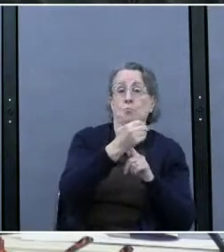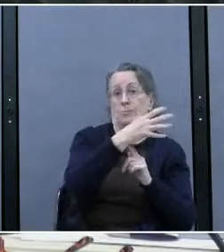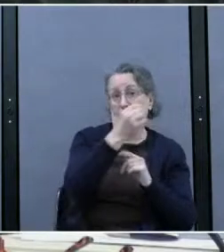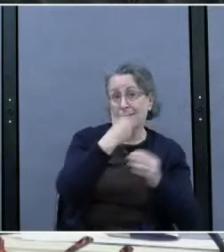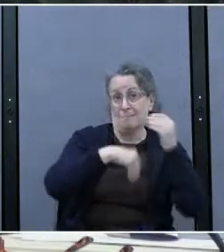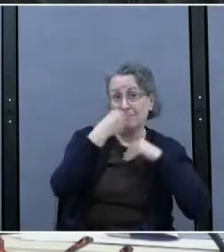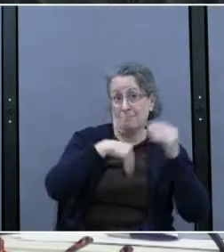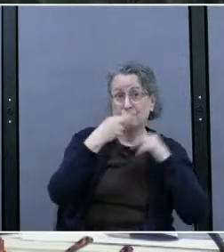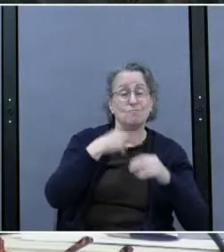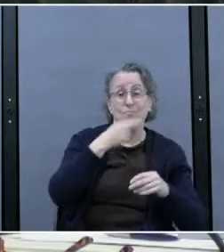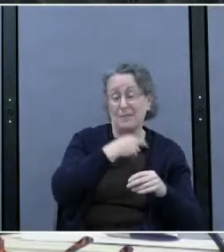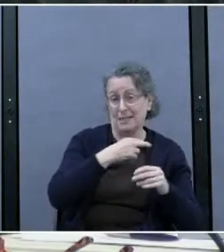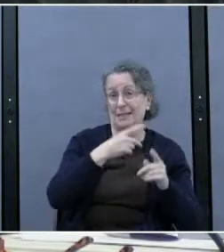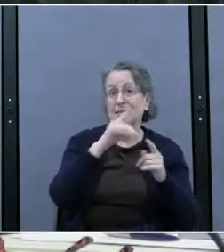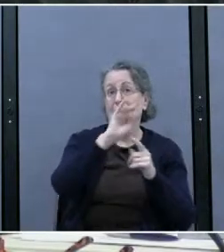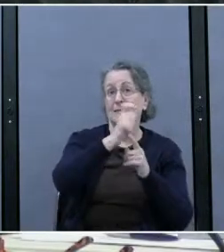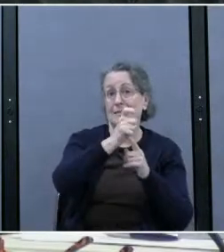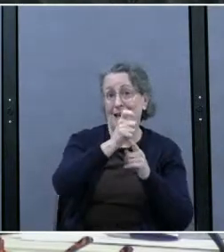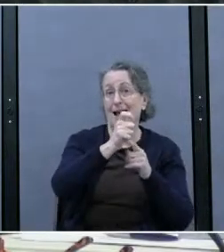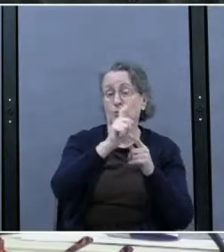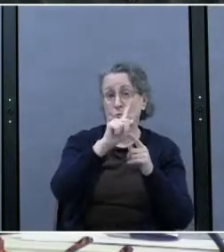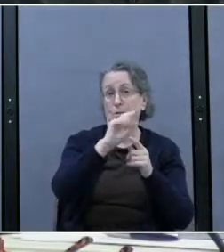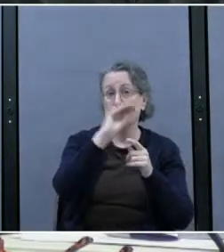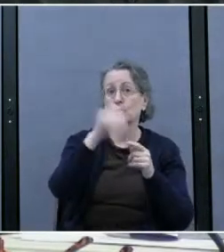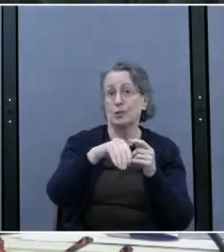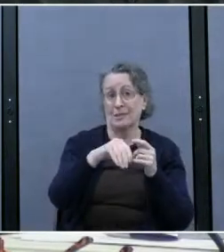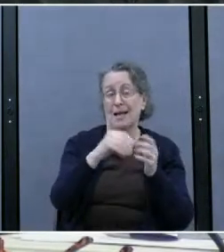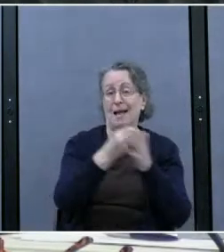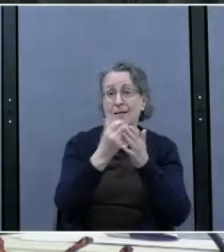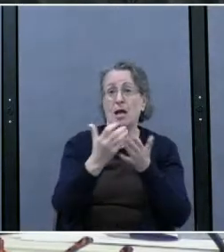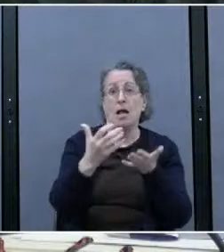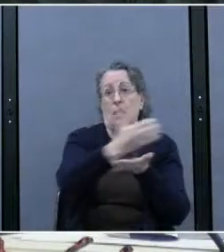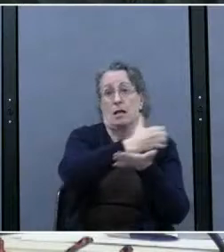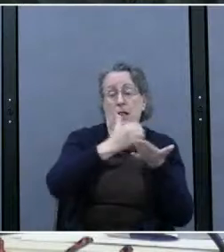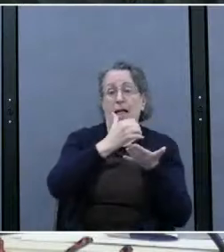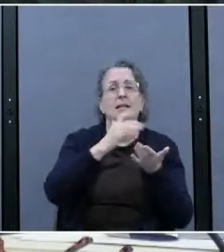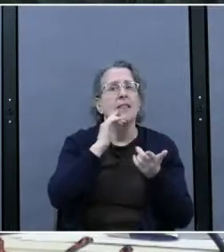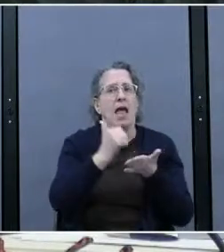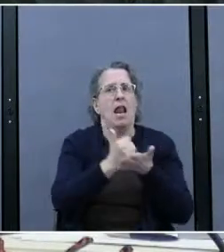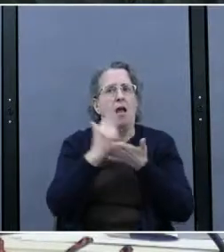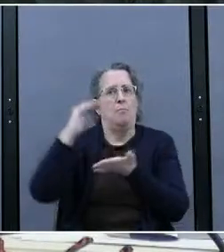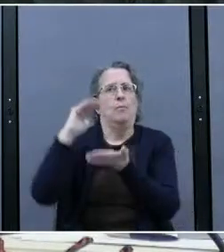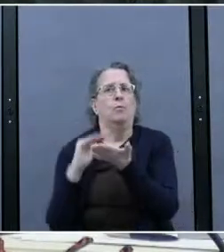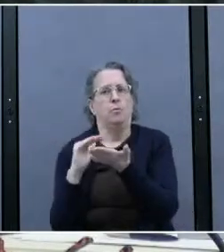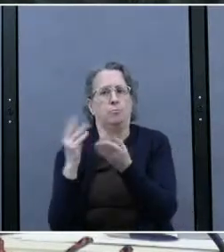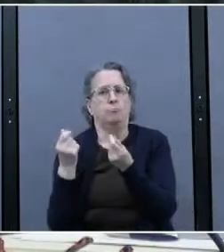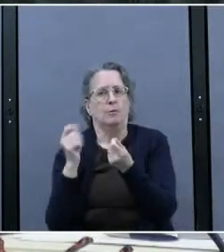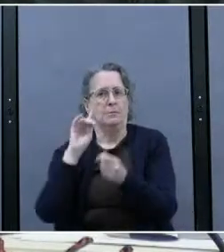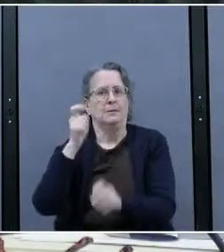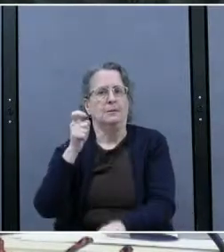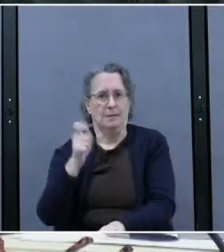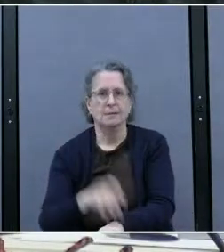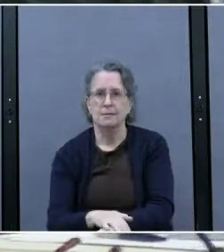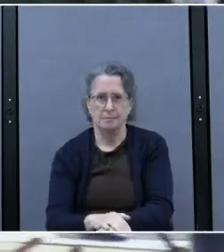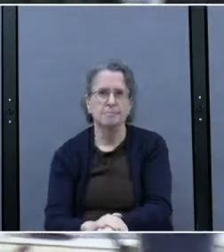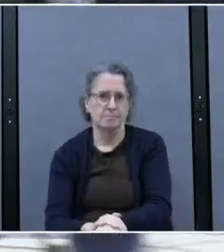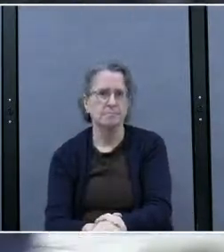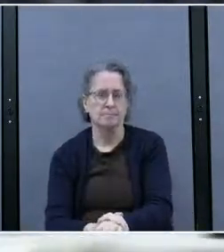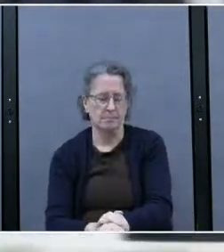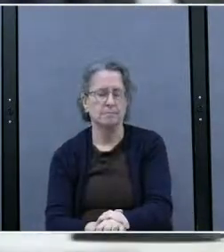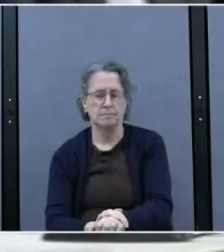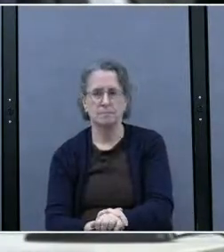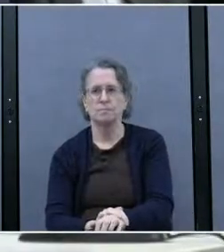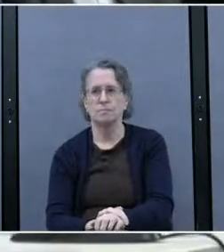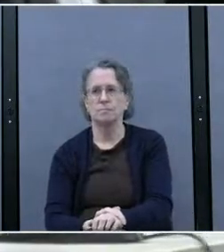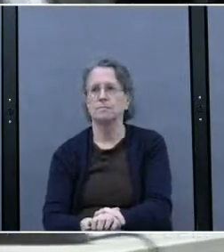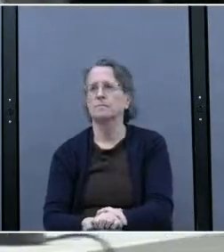real boon to reducing the dependence on property taxes. Okay. John, do you want to add